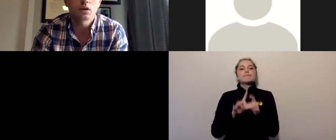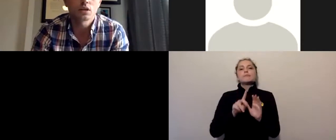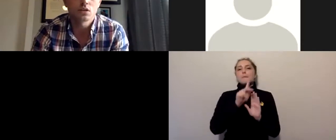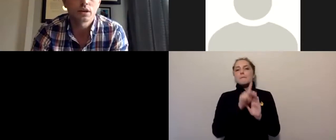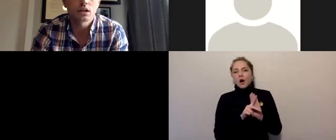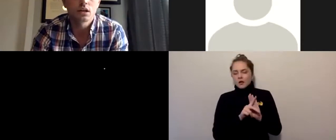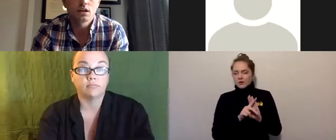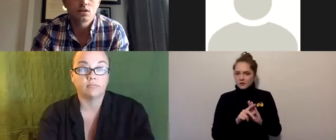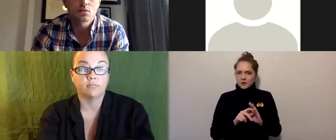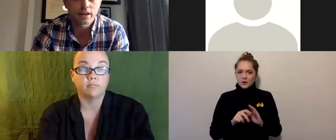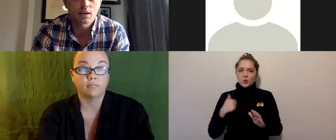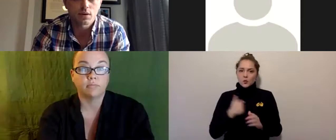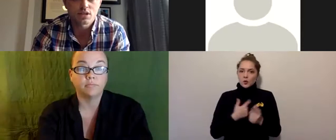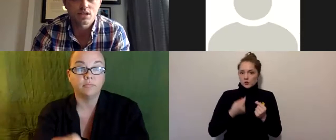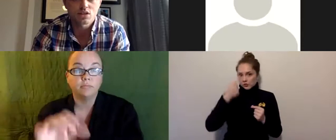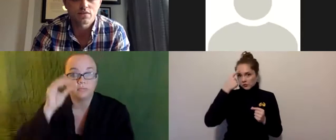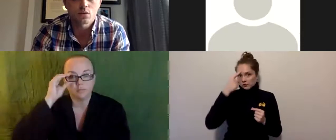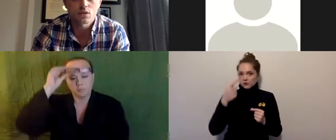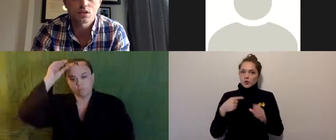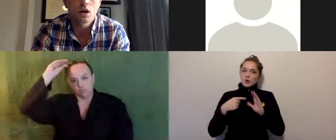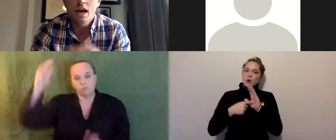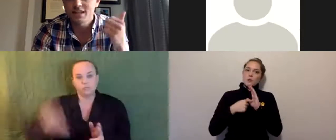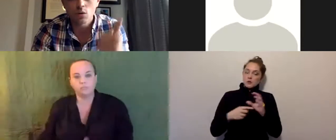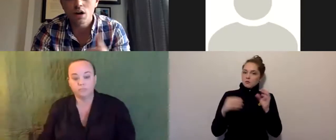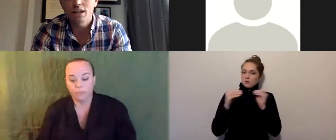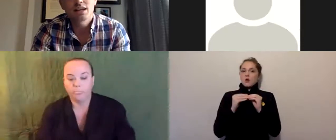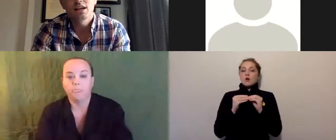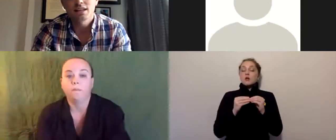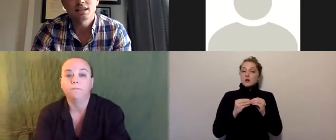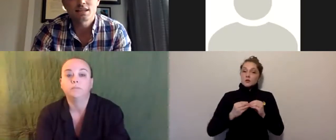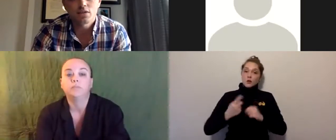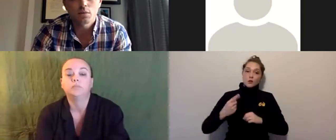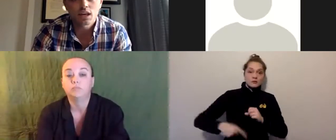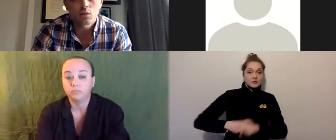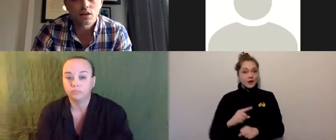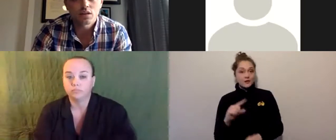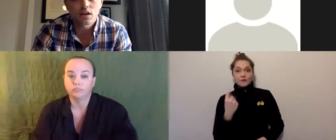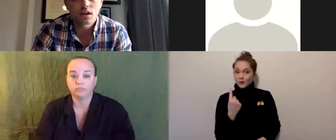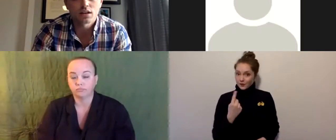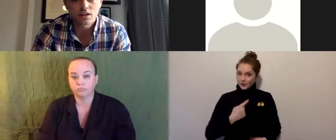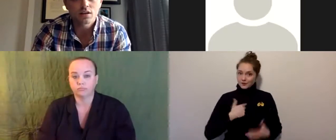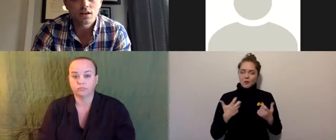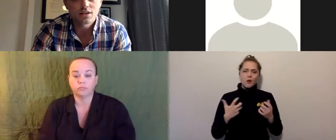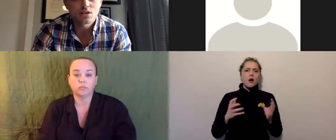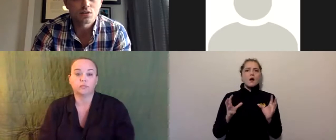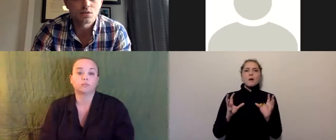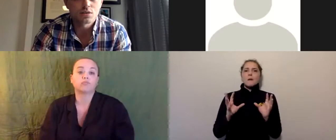what we could be doing to bring that representation forward. So day one, I'd like to have a meeting with a